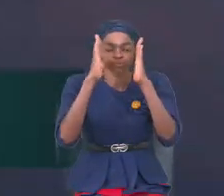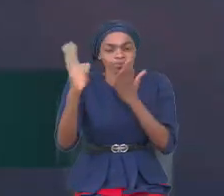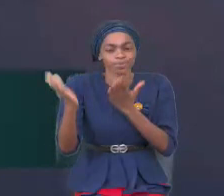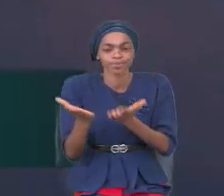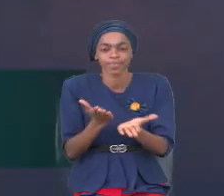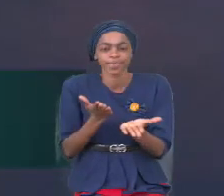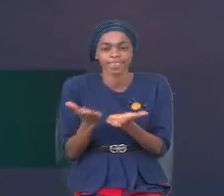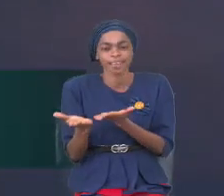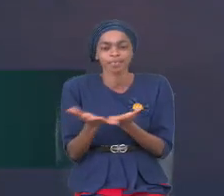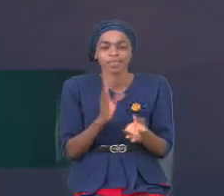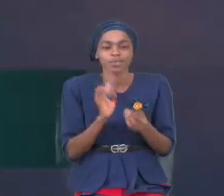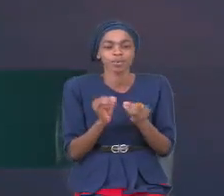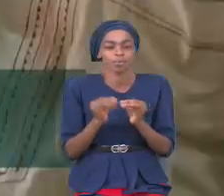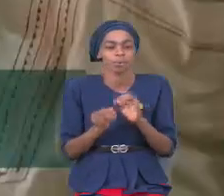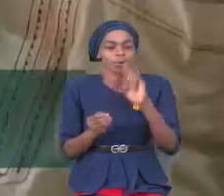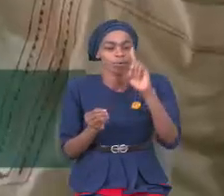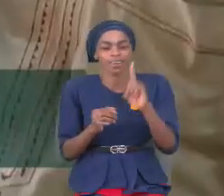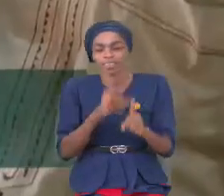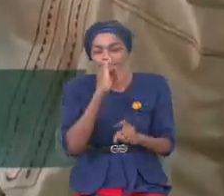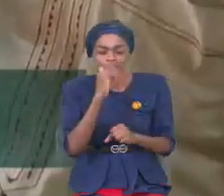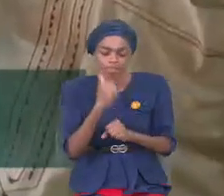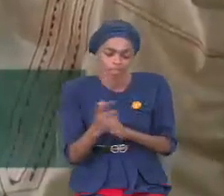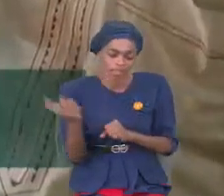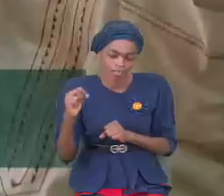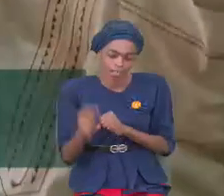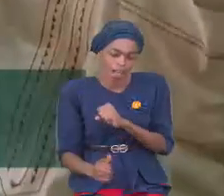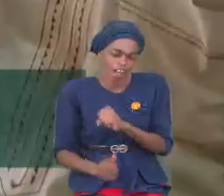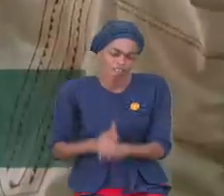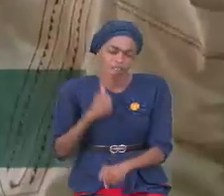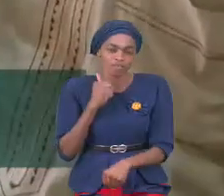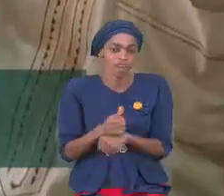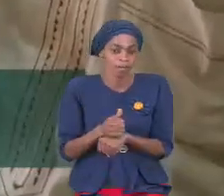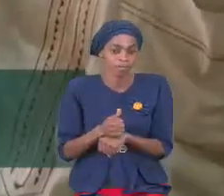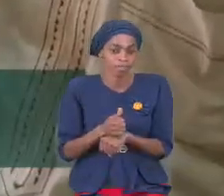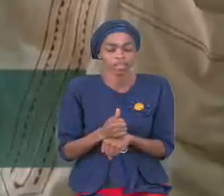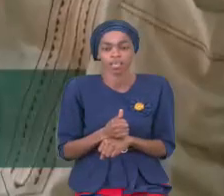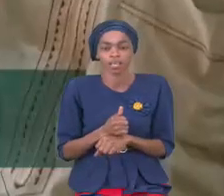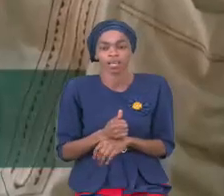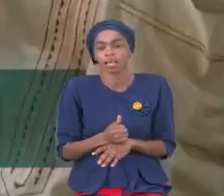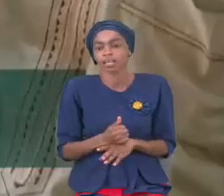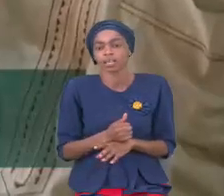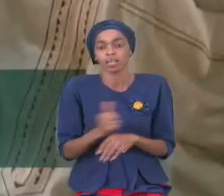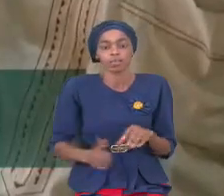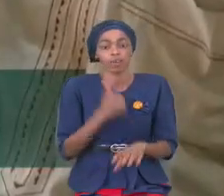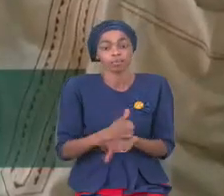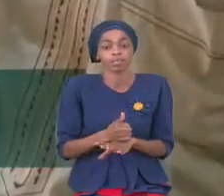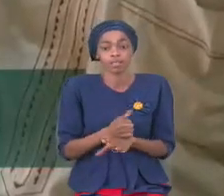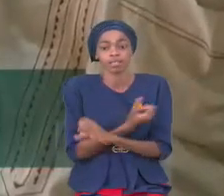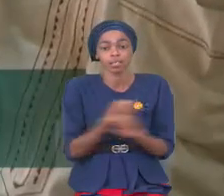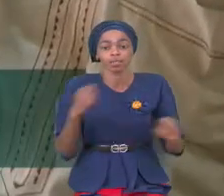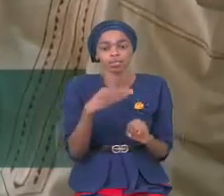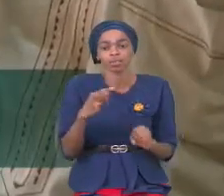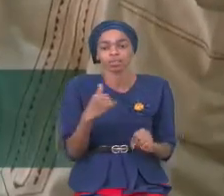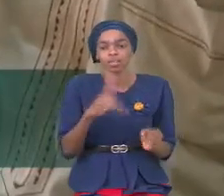affirmed salvation of a converted son. Now you remember what